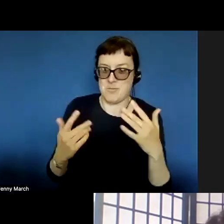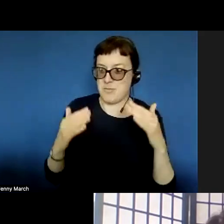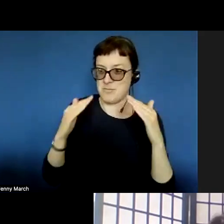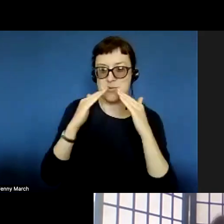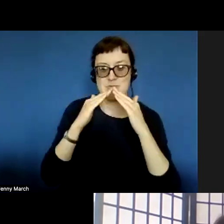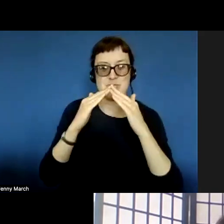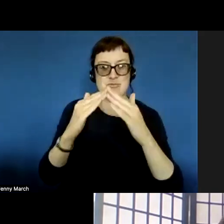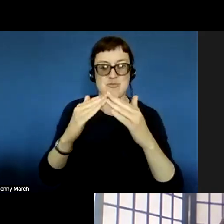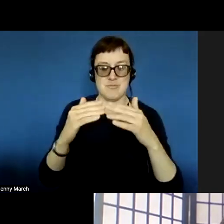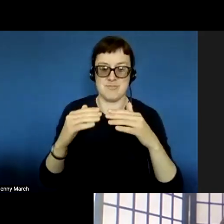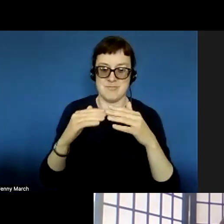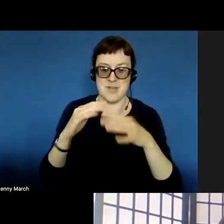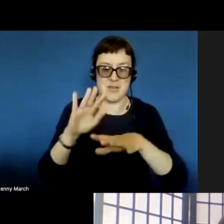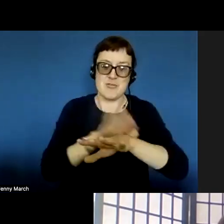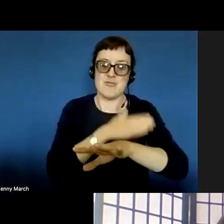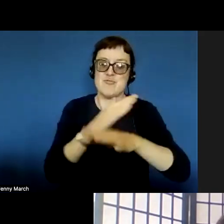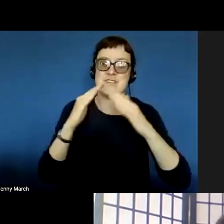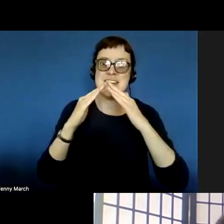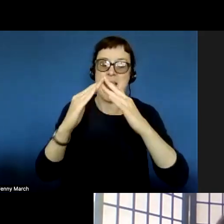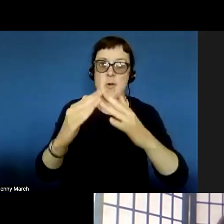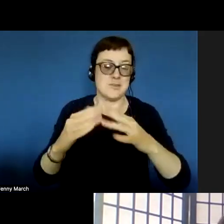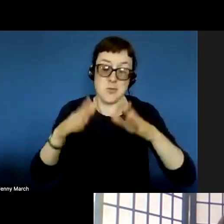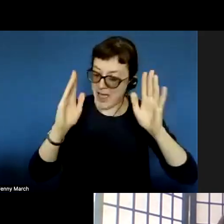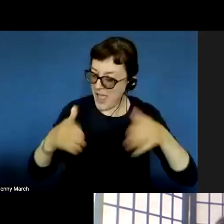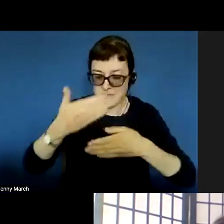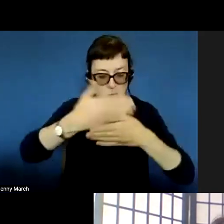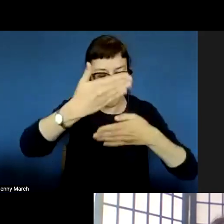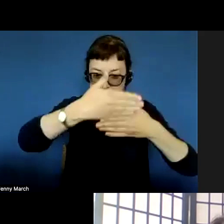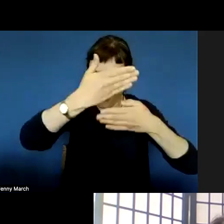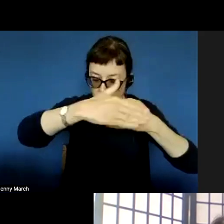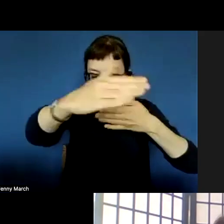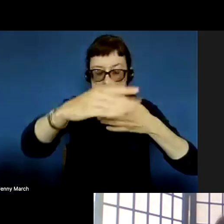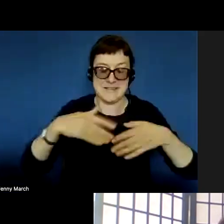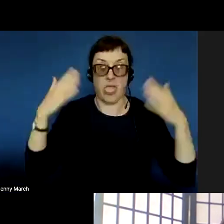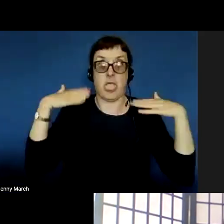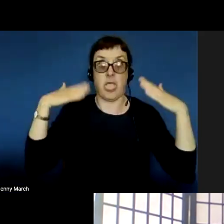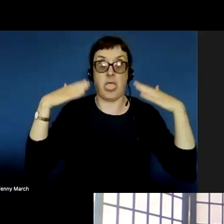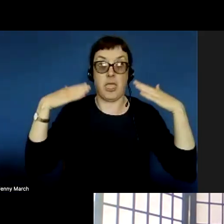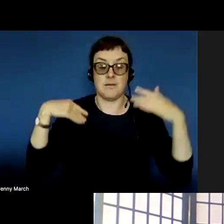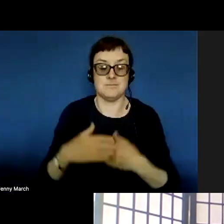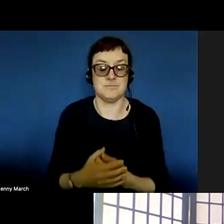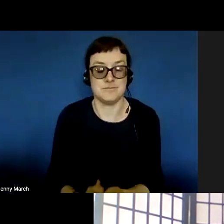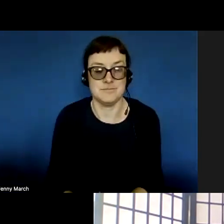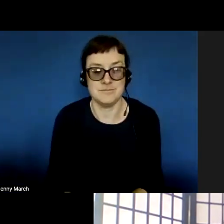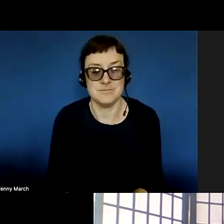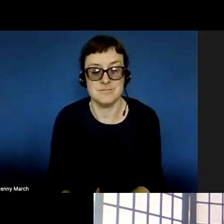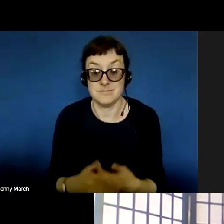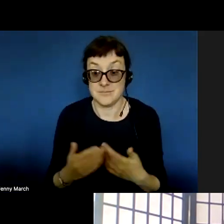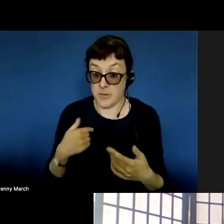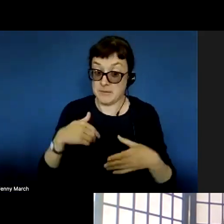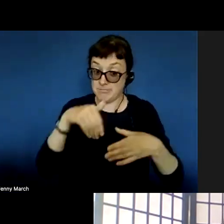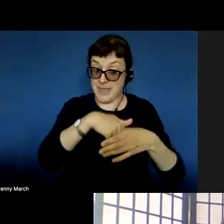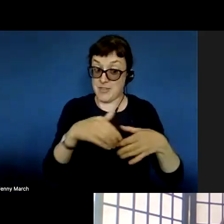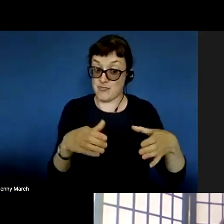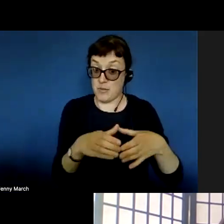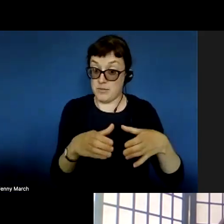I will just perspire away. Yeah, so I was a participant in the group, and then